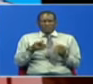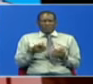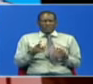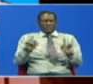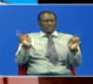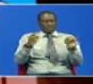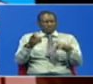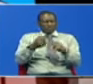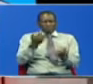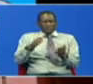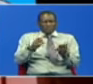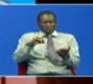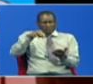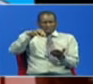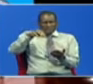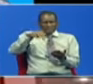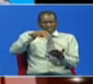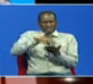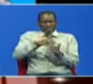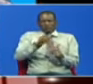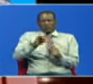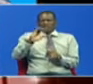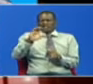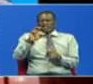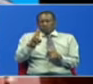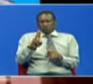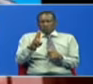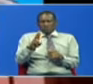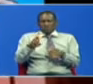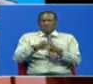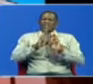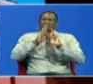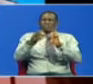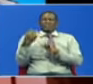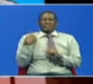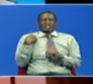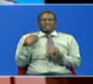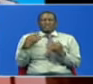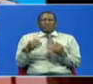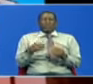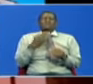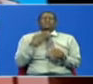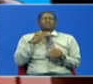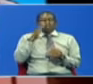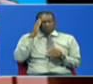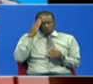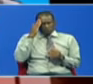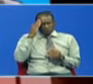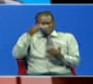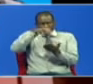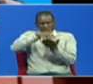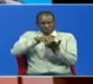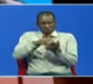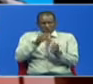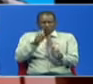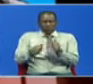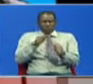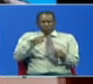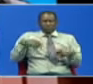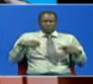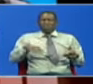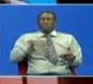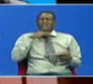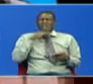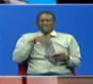from any of the cases that was in ICU as of reports yesterday. So I'd want to know the circumstances in which these people died. Is